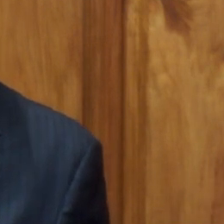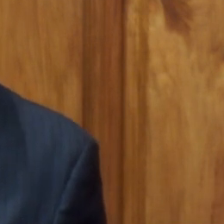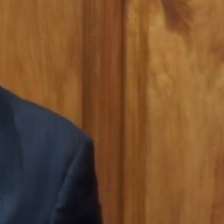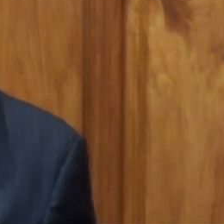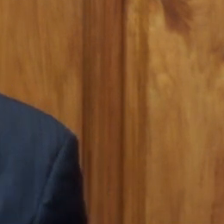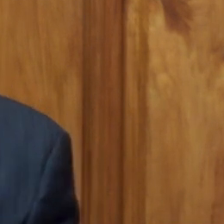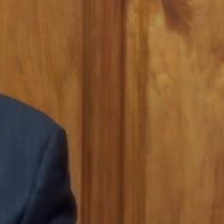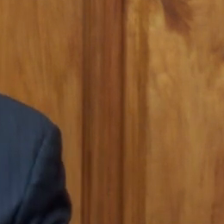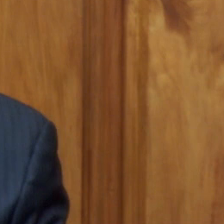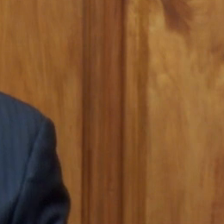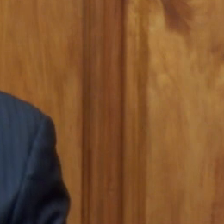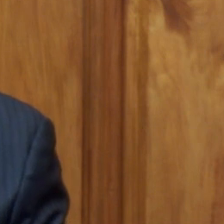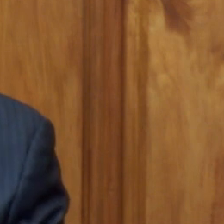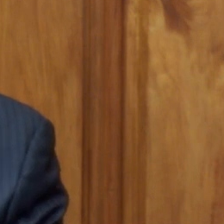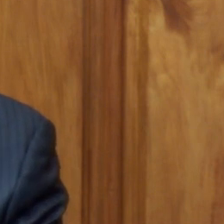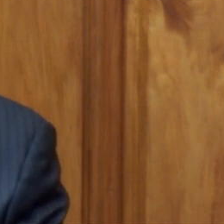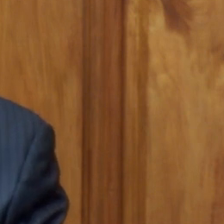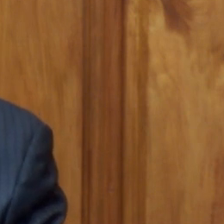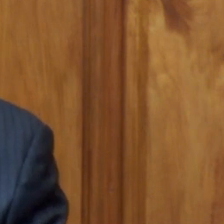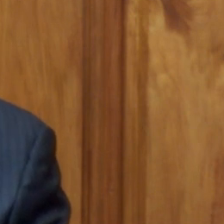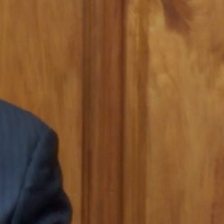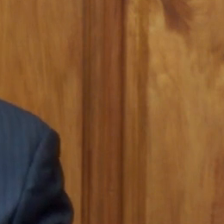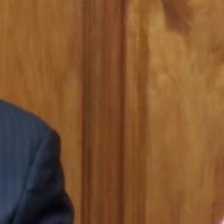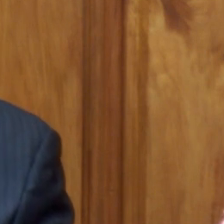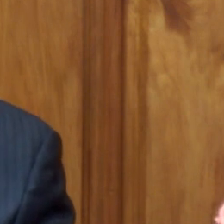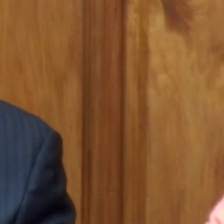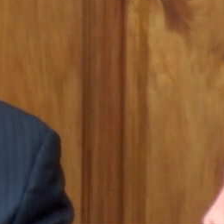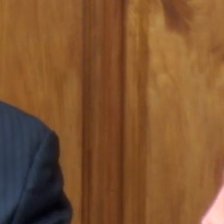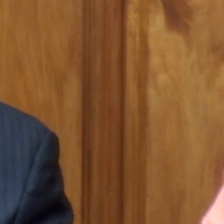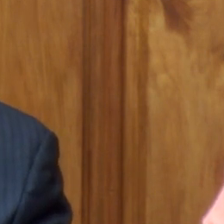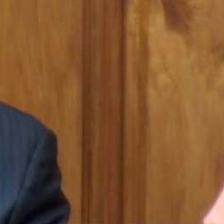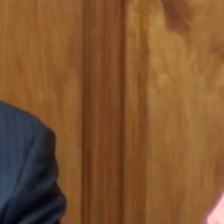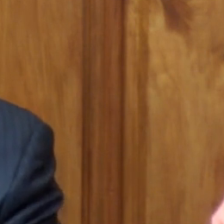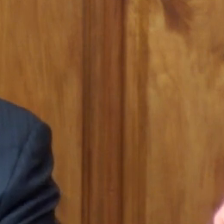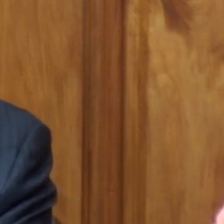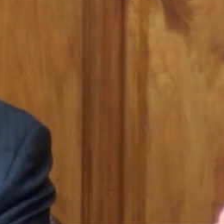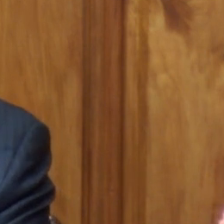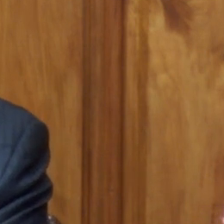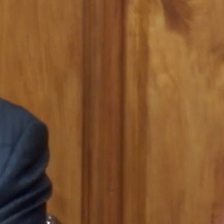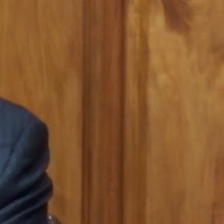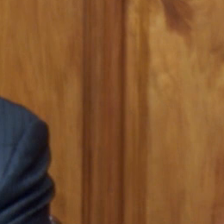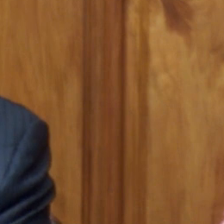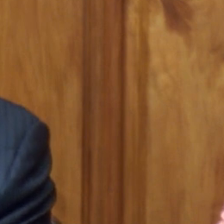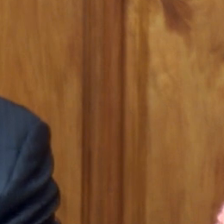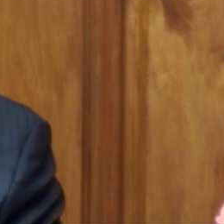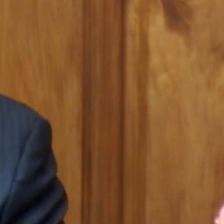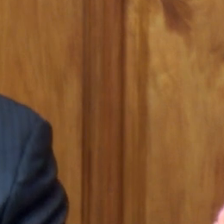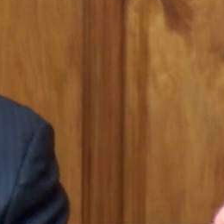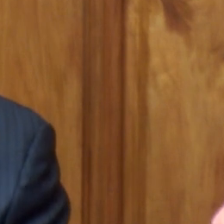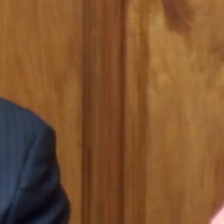to lift up and looking after our most vulnerable as freebies. They refer to them as